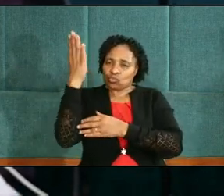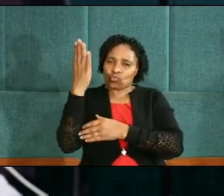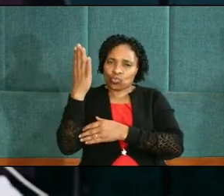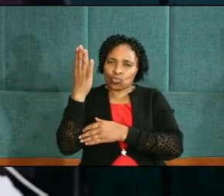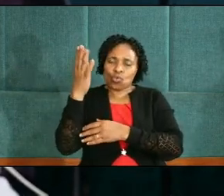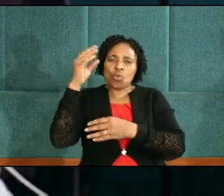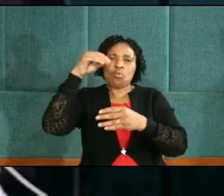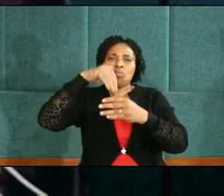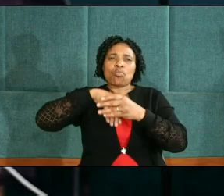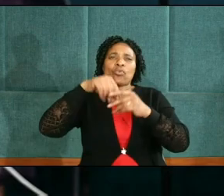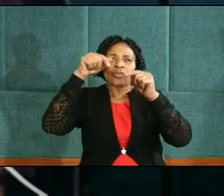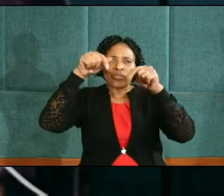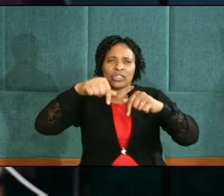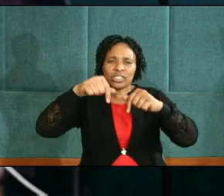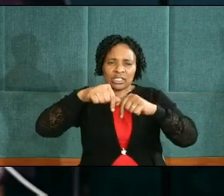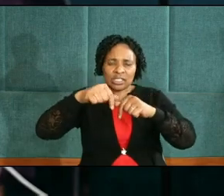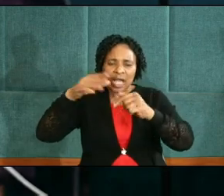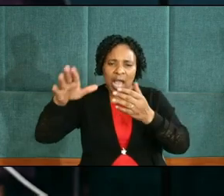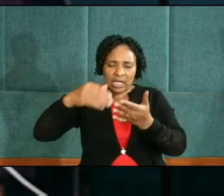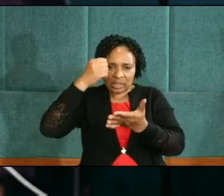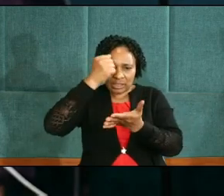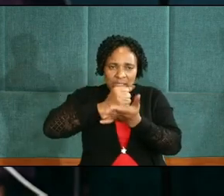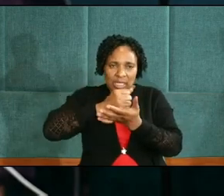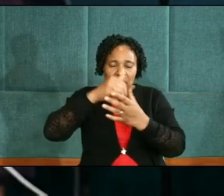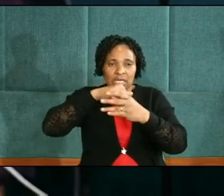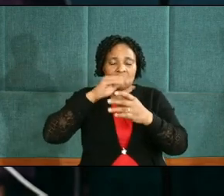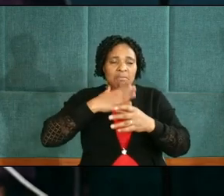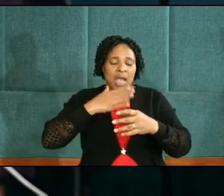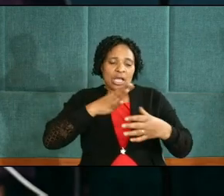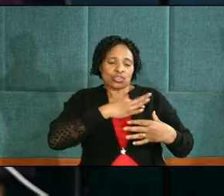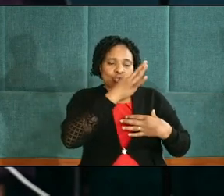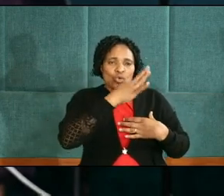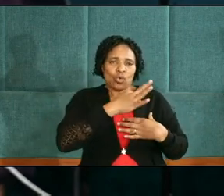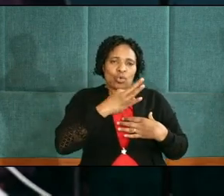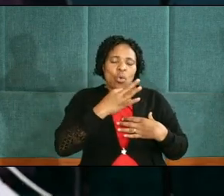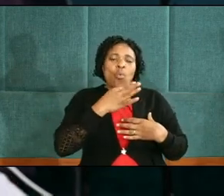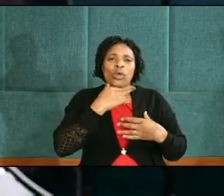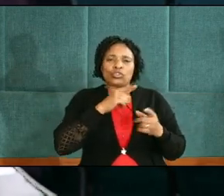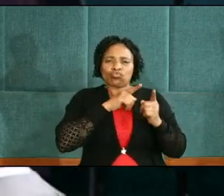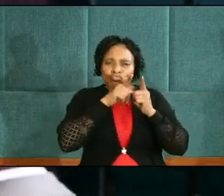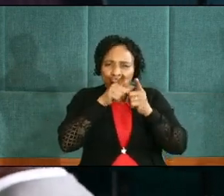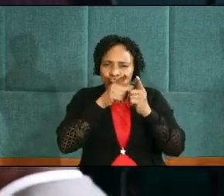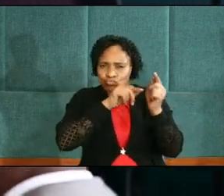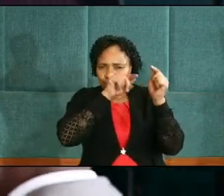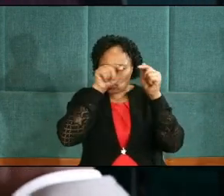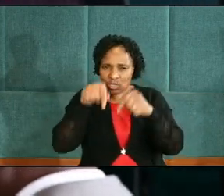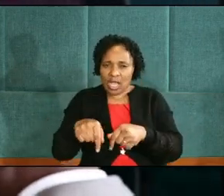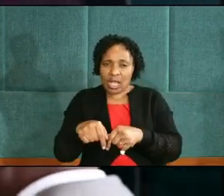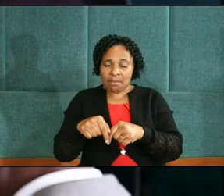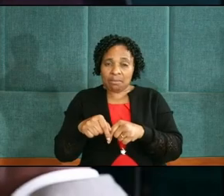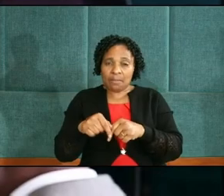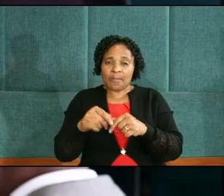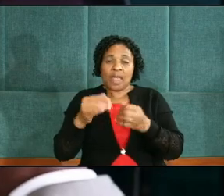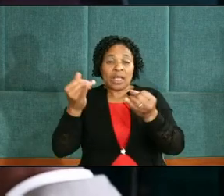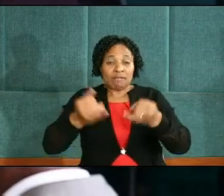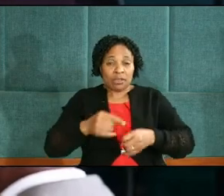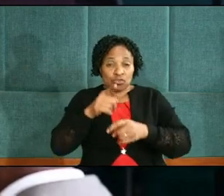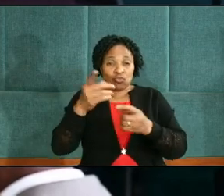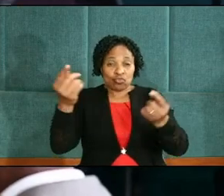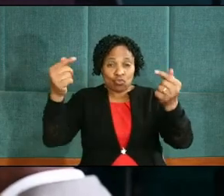put that down payment on my soul. I'm going to invite you to come, because I'm going to pray with you up here.